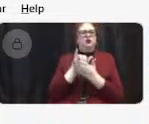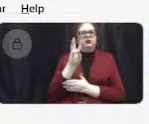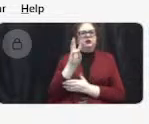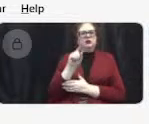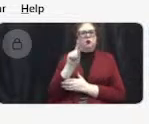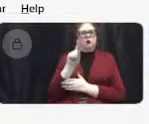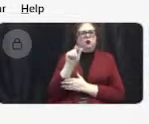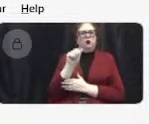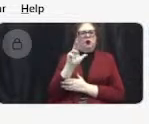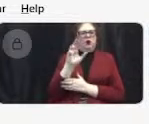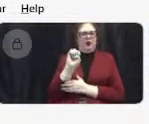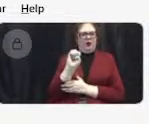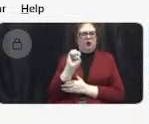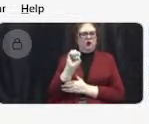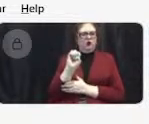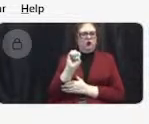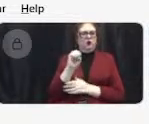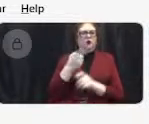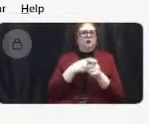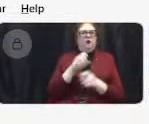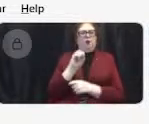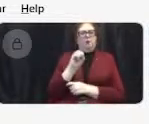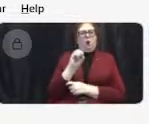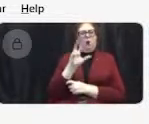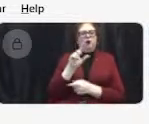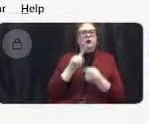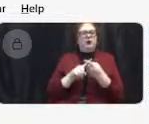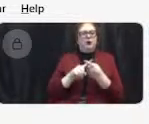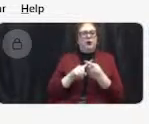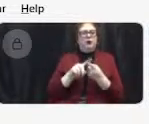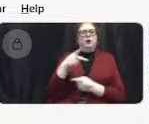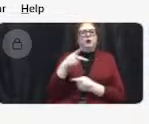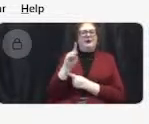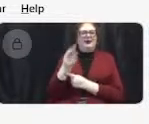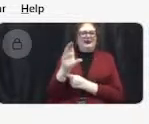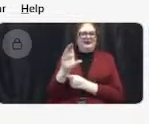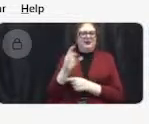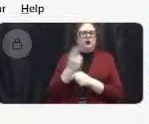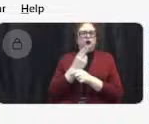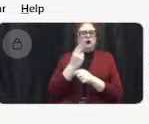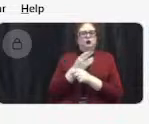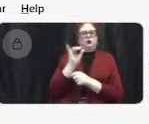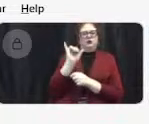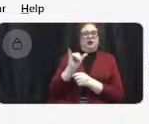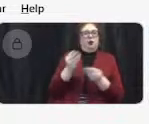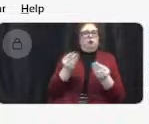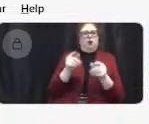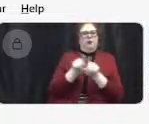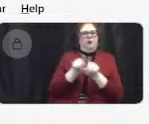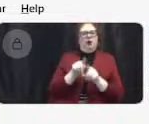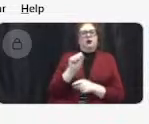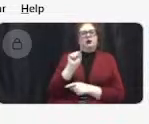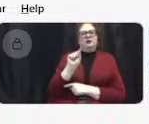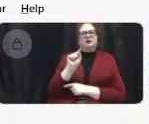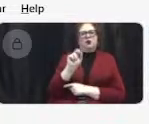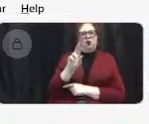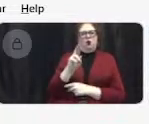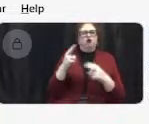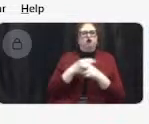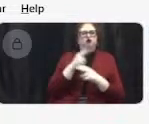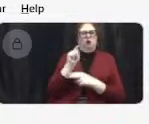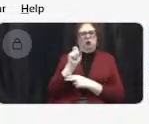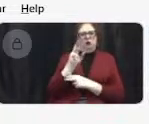West Markham Street from O3 to PDC to allow use of the property as a short-term rental 2 with a maximum stay of 29